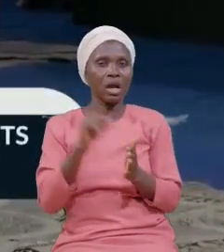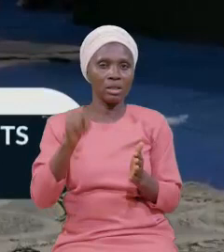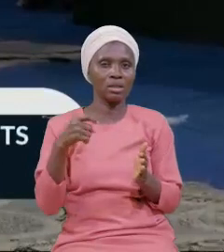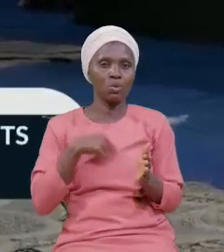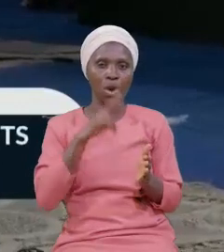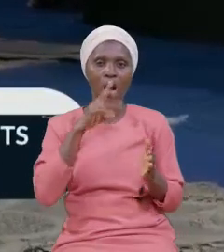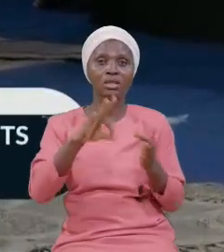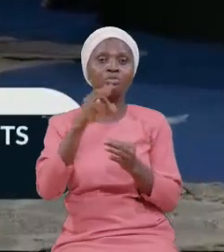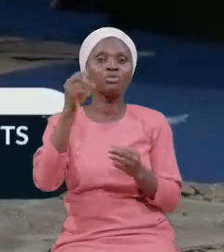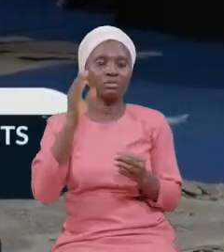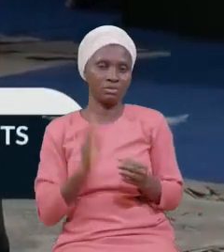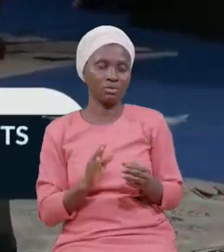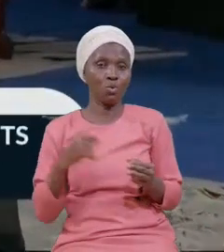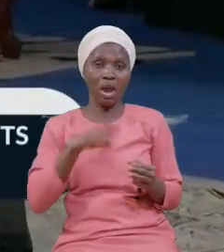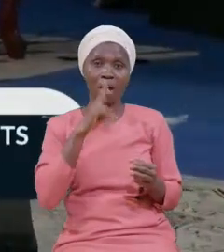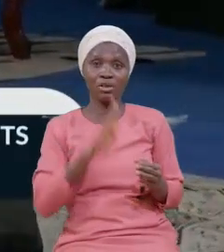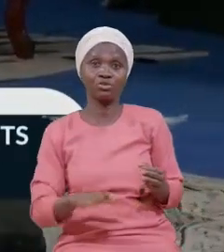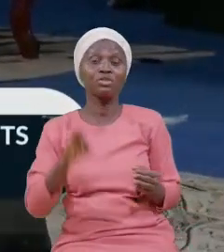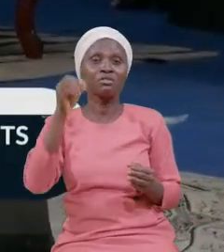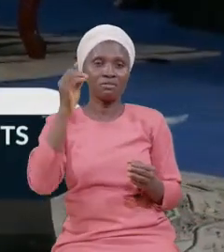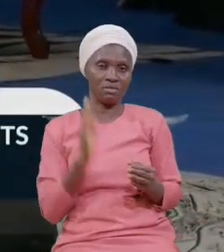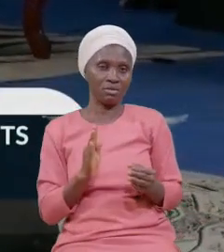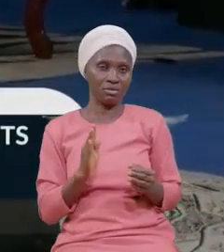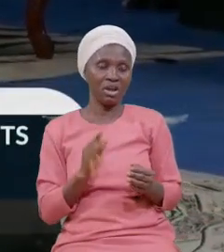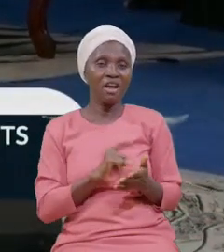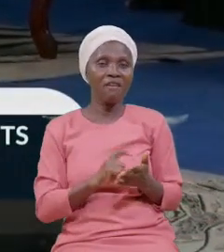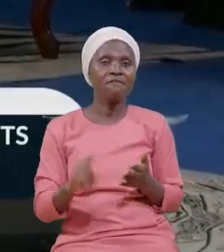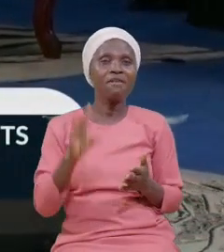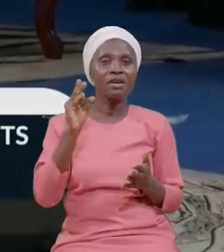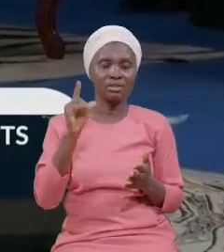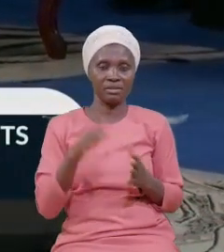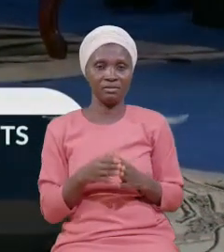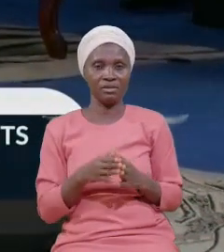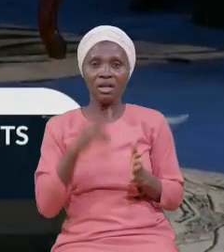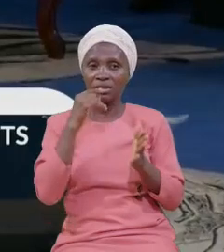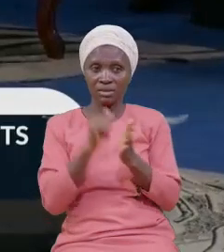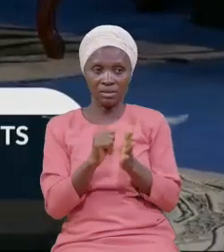In verse 17, and if we're children, then